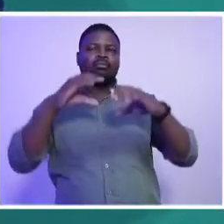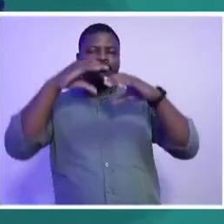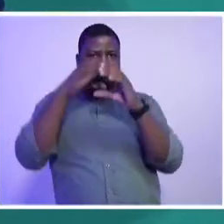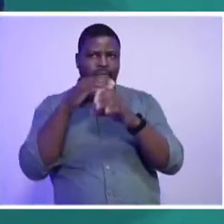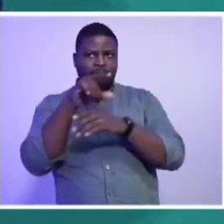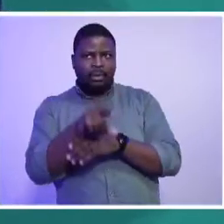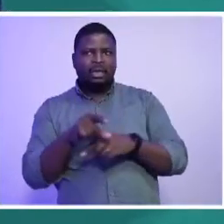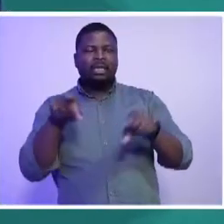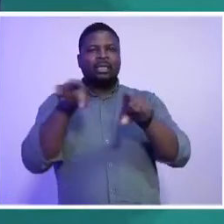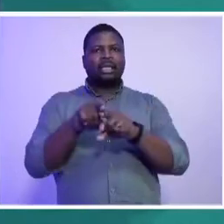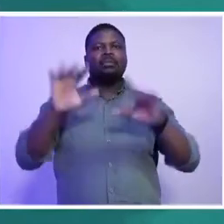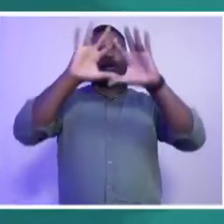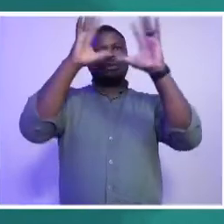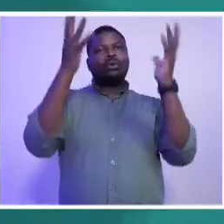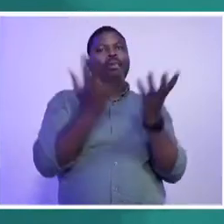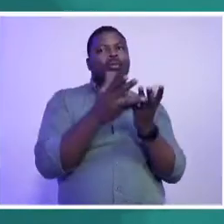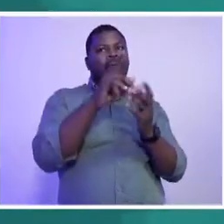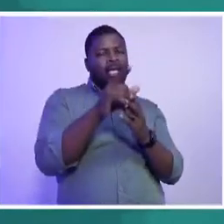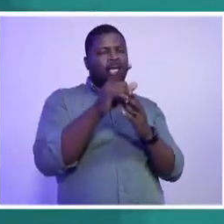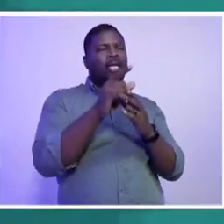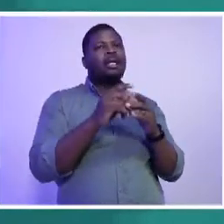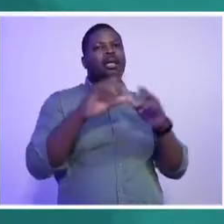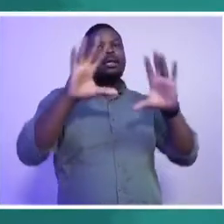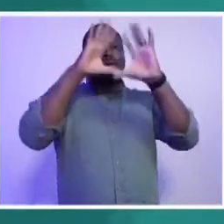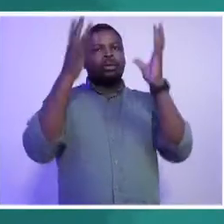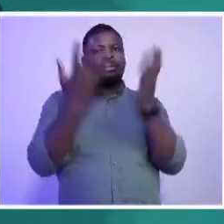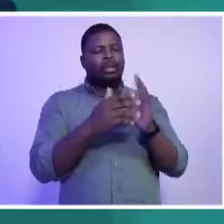agenda of the United Nations, building from the